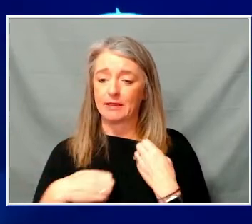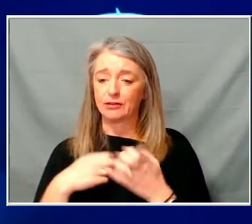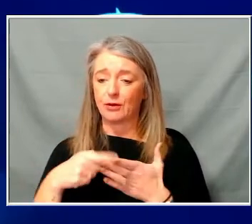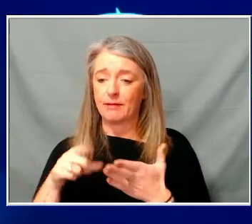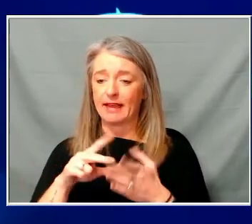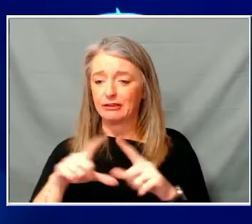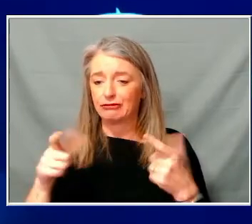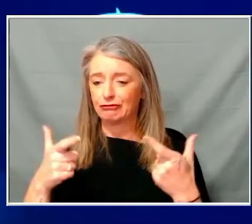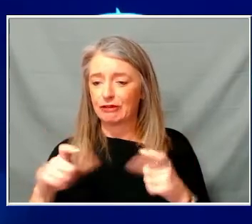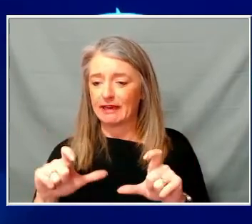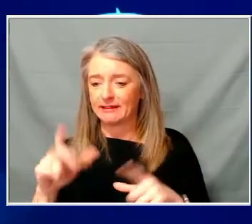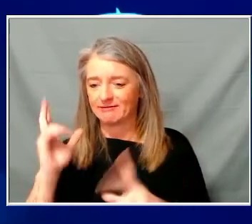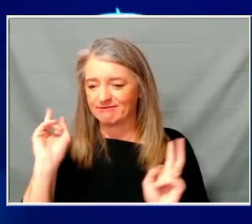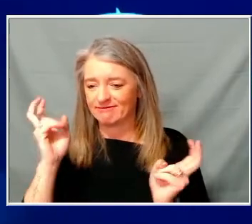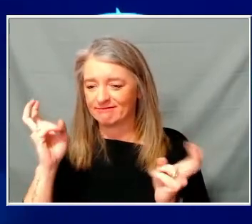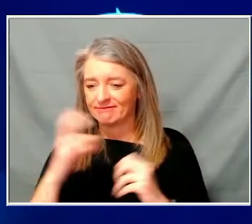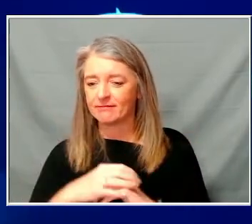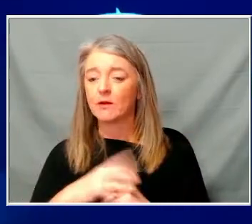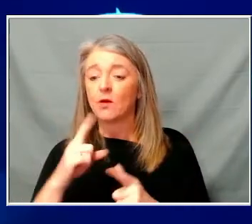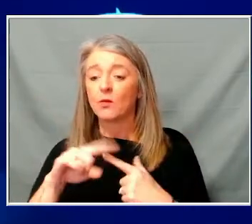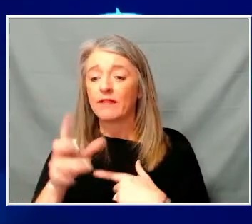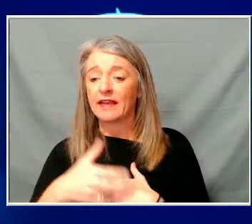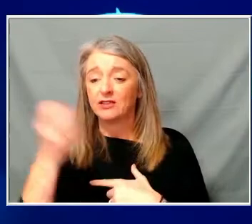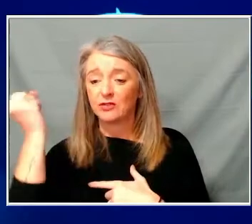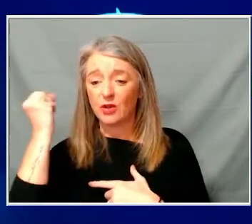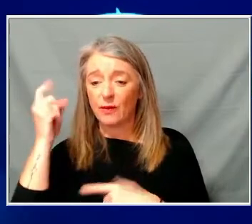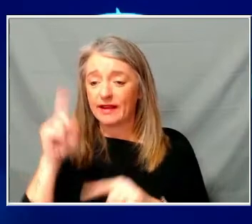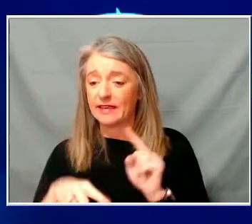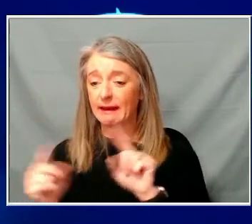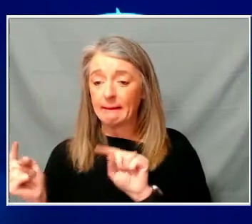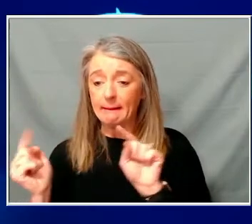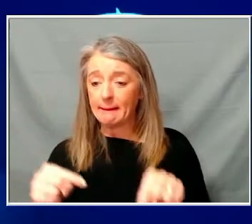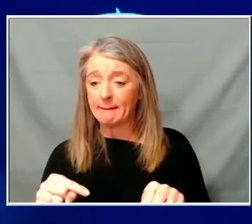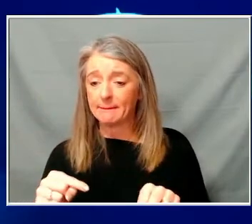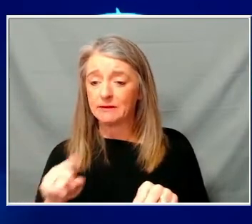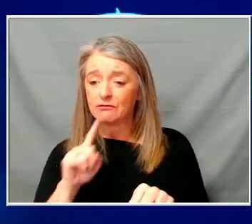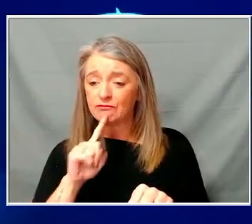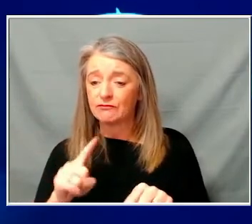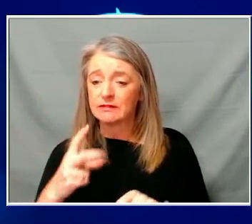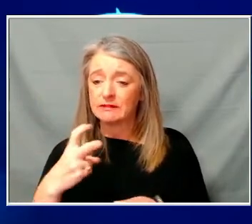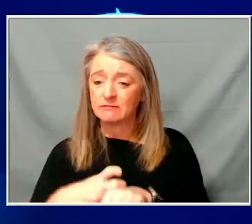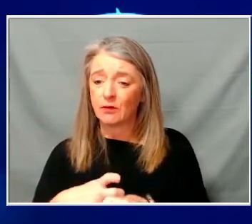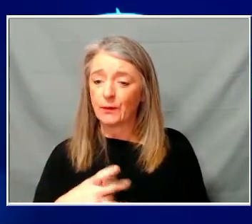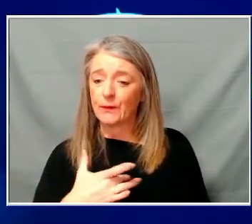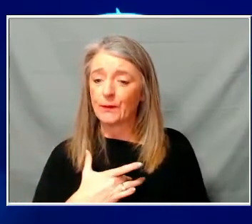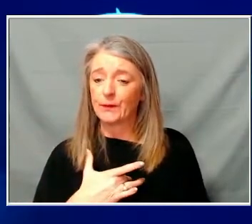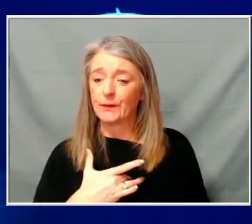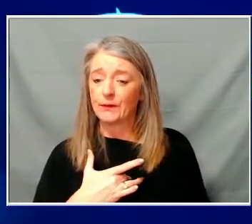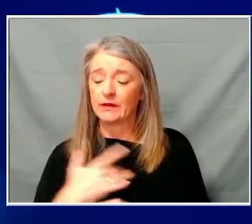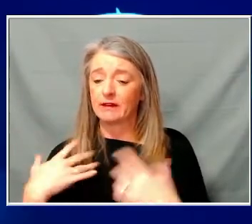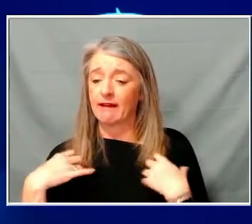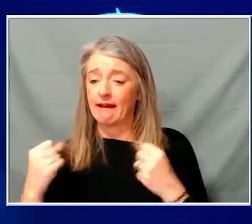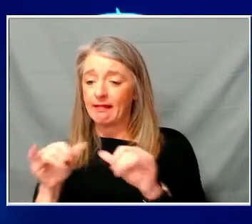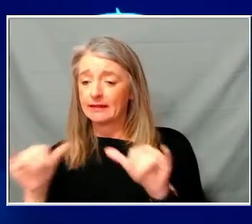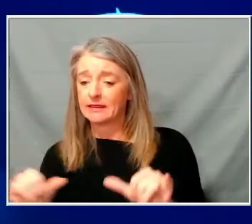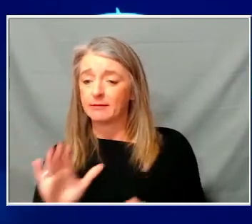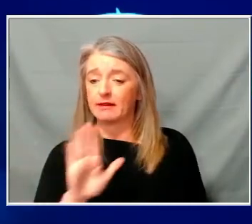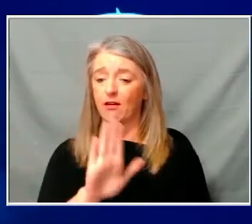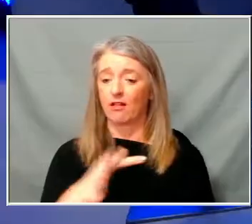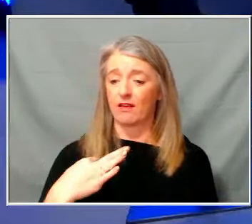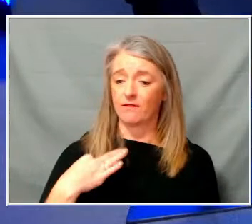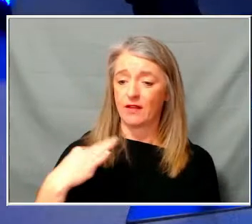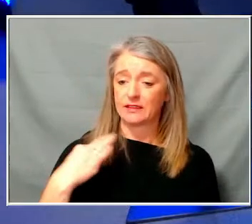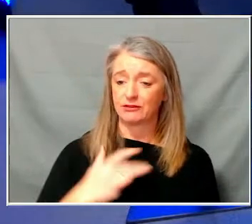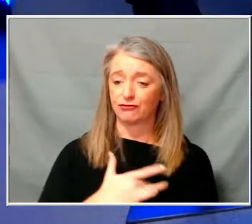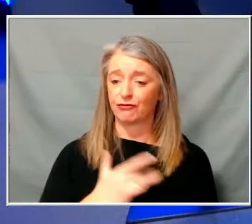and when that was taken away, it really it was really felt, not only on the health system side, but on their